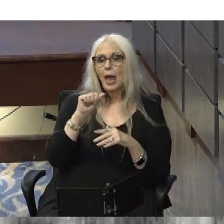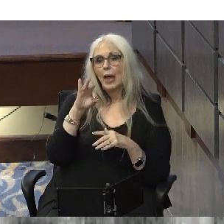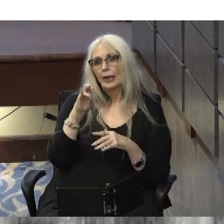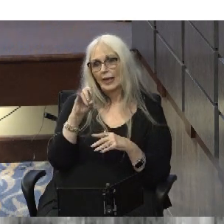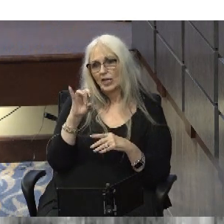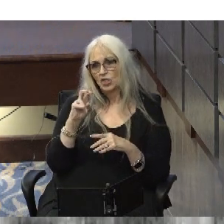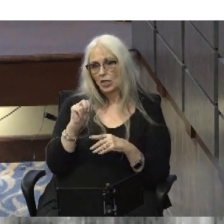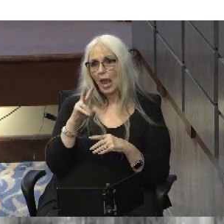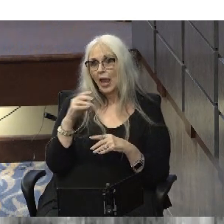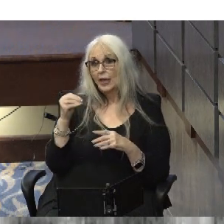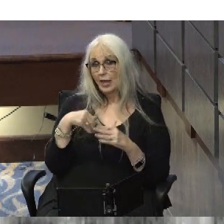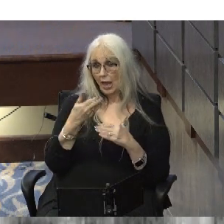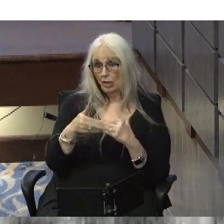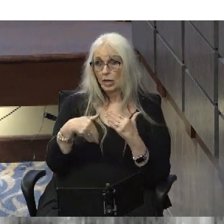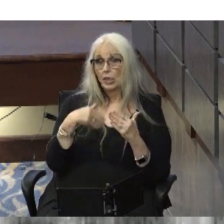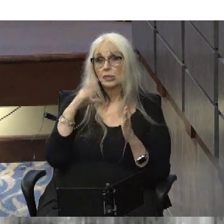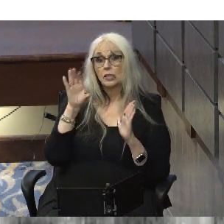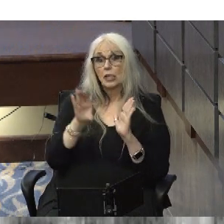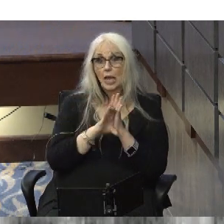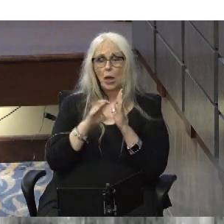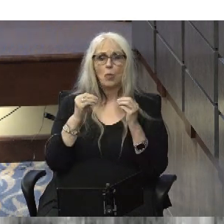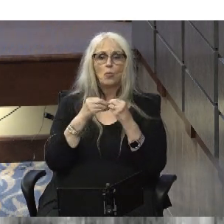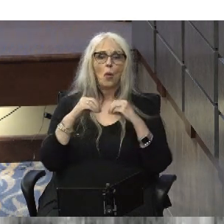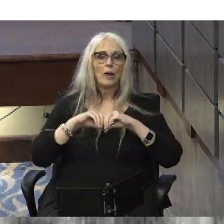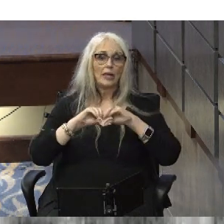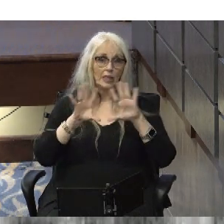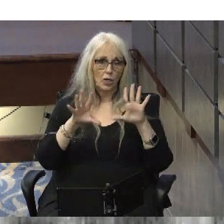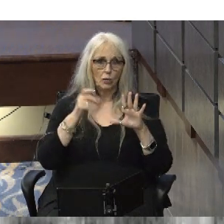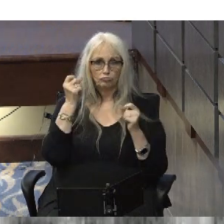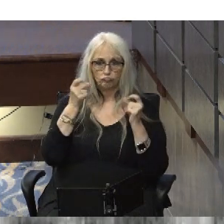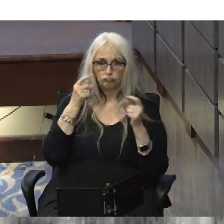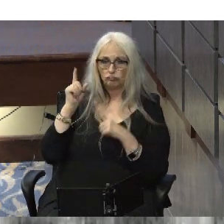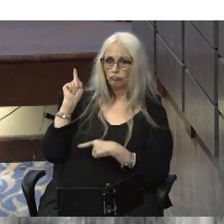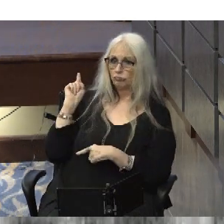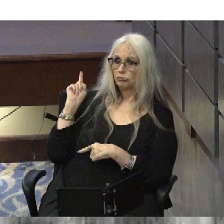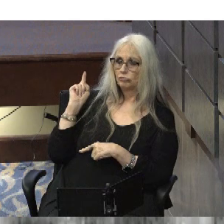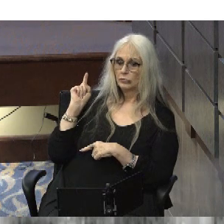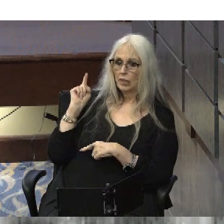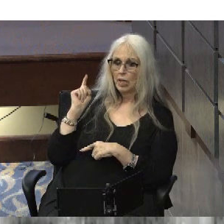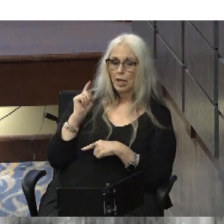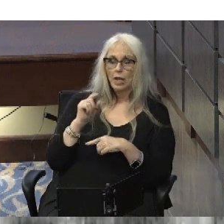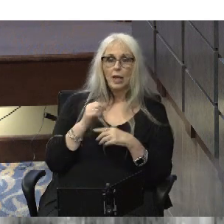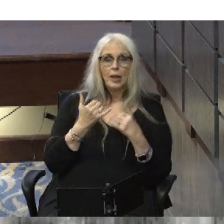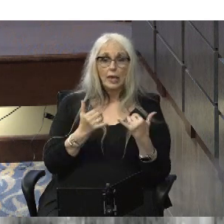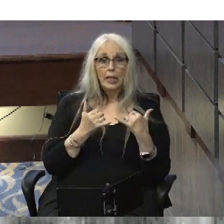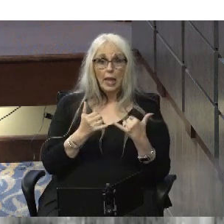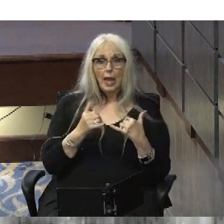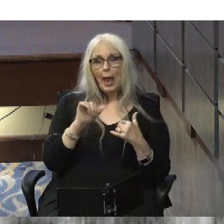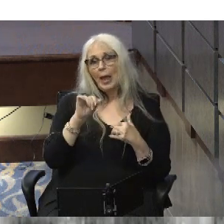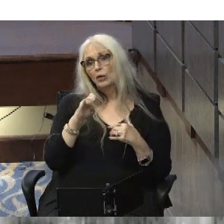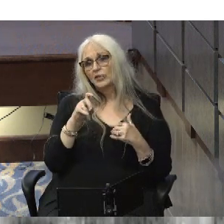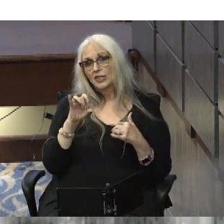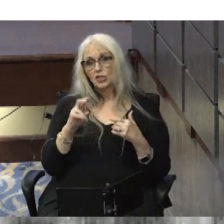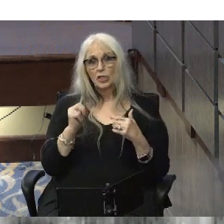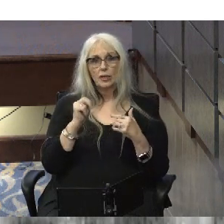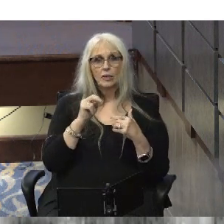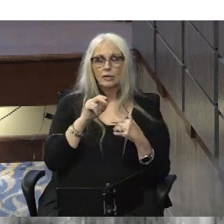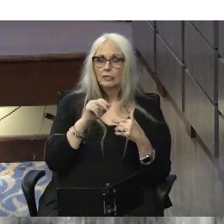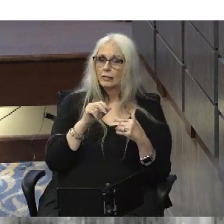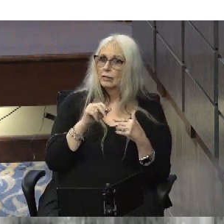to the next slide in a moment to make it a little more clear. So for acquisition and development of non-congregate